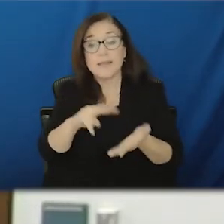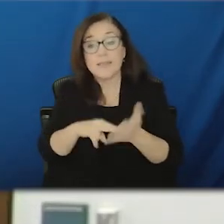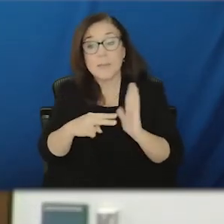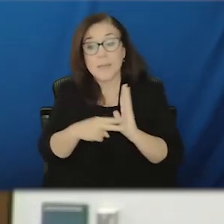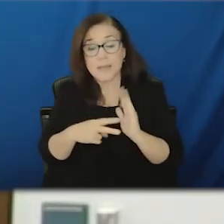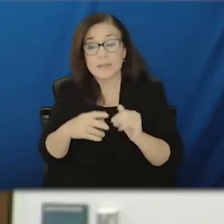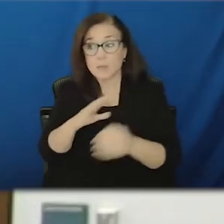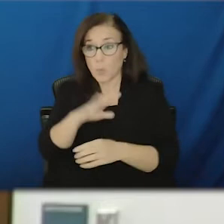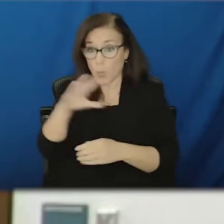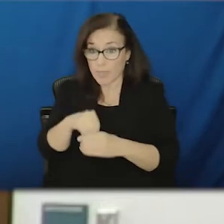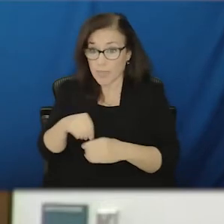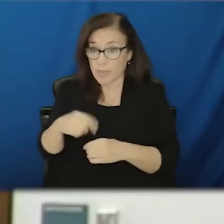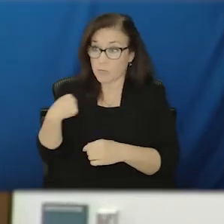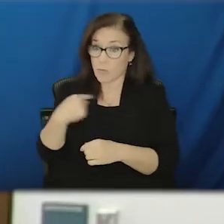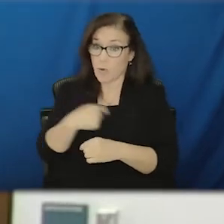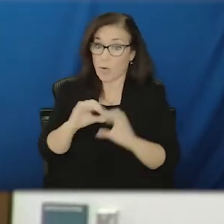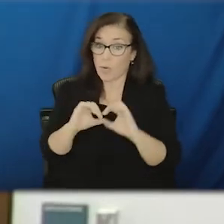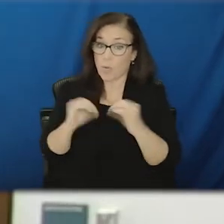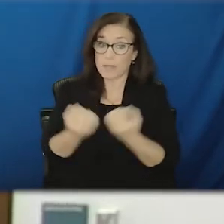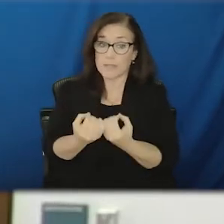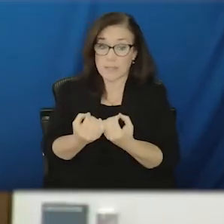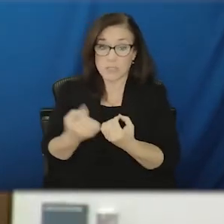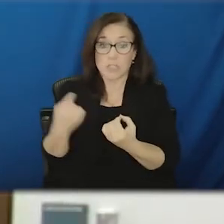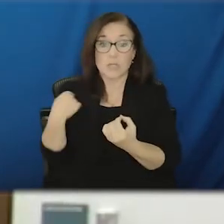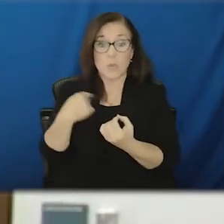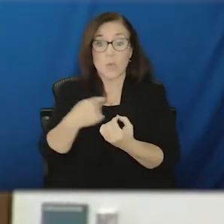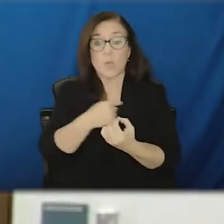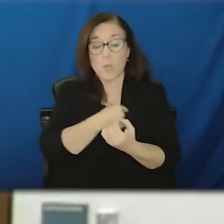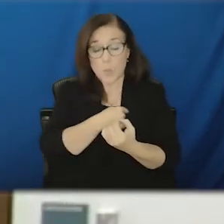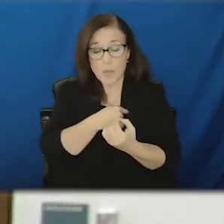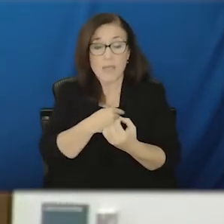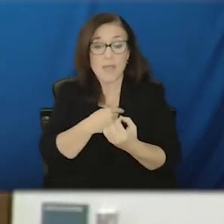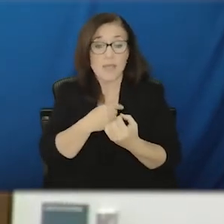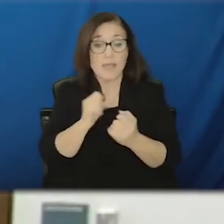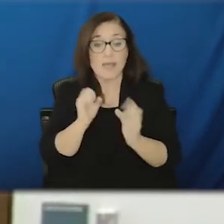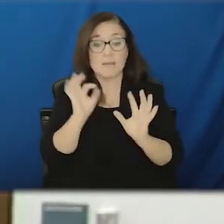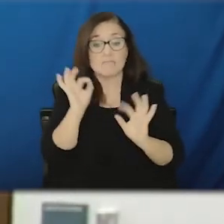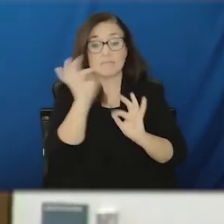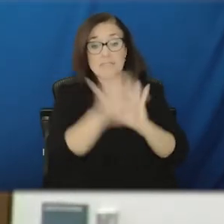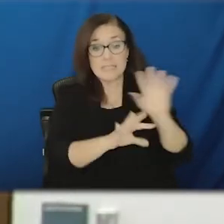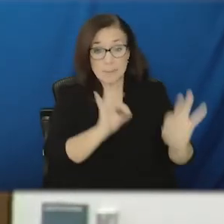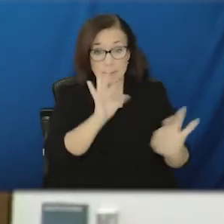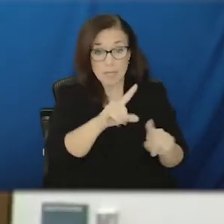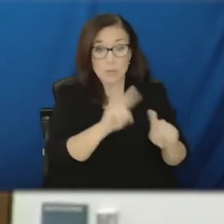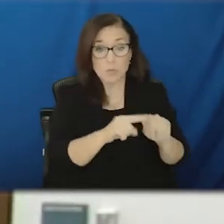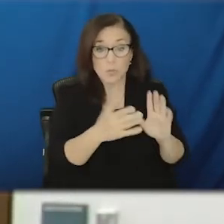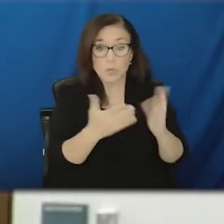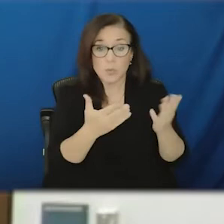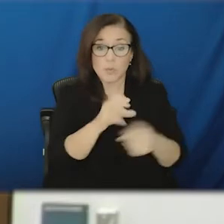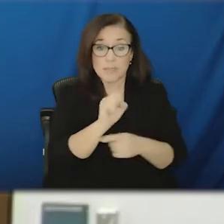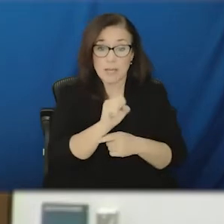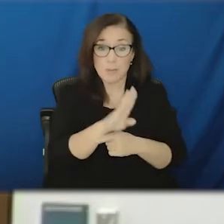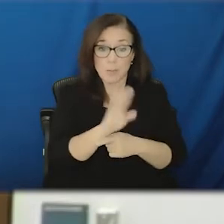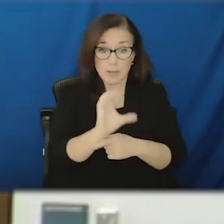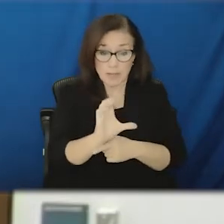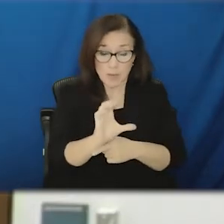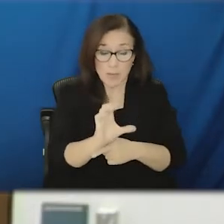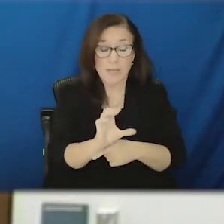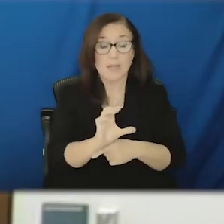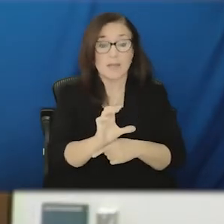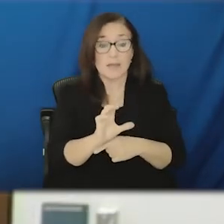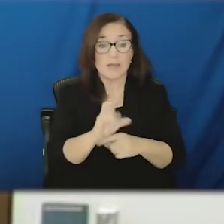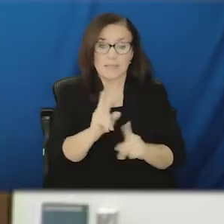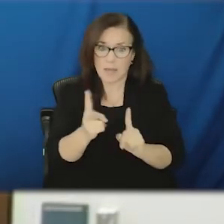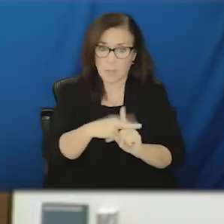in our organization that we submit to the county that fall under this code, and they have to submit a